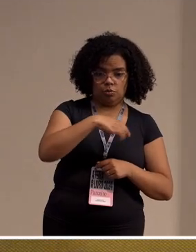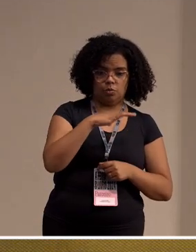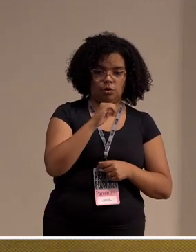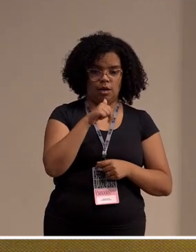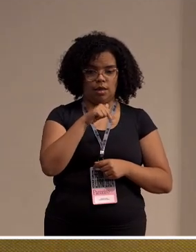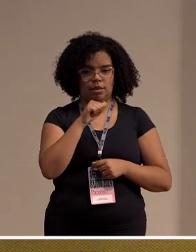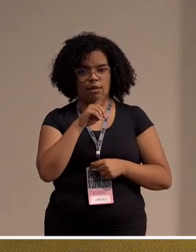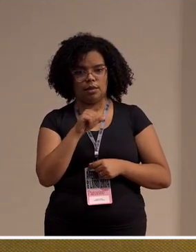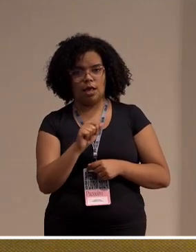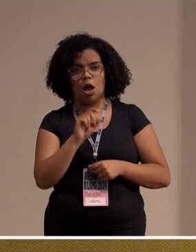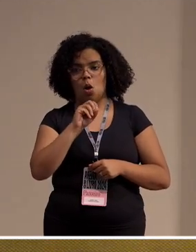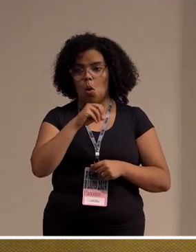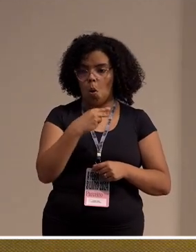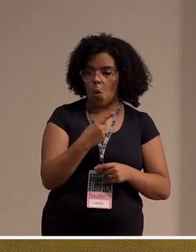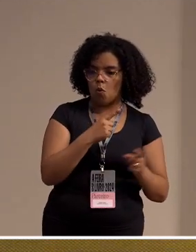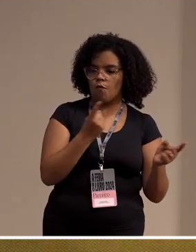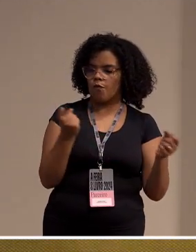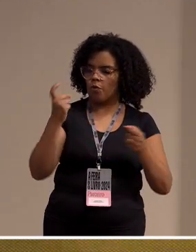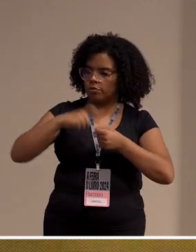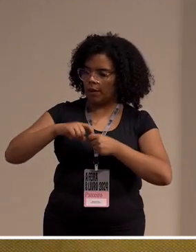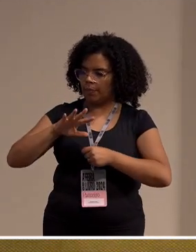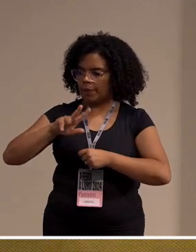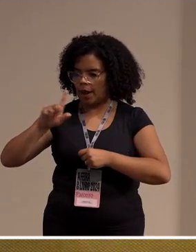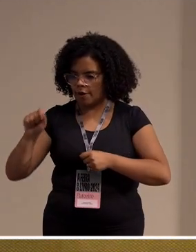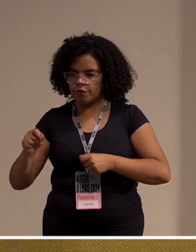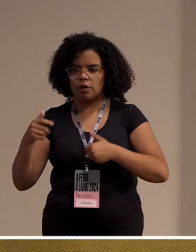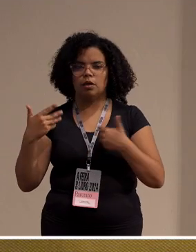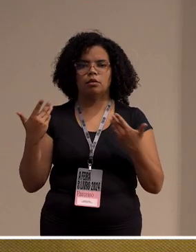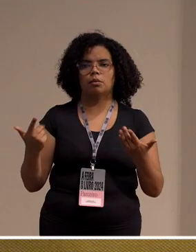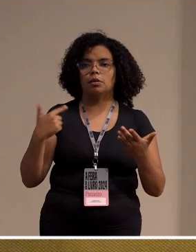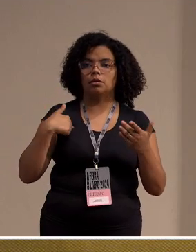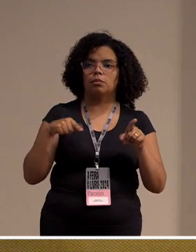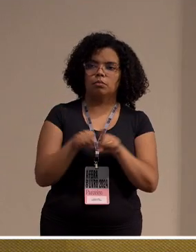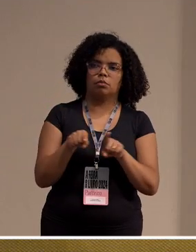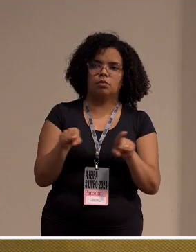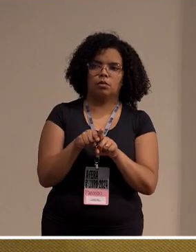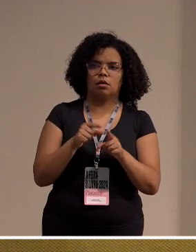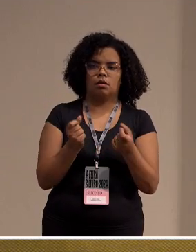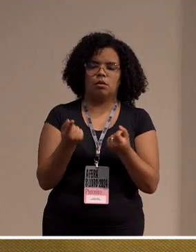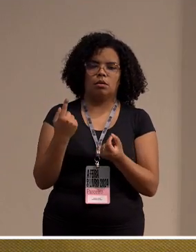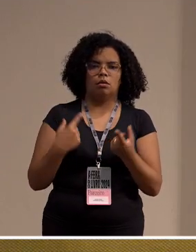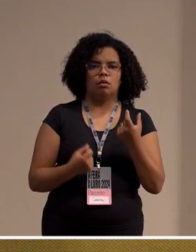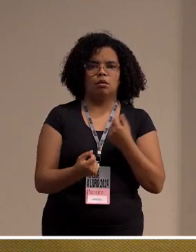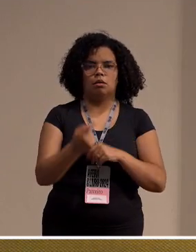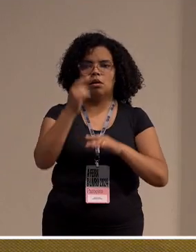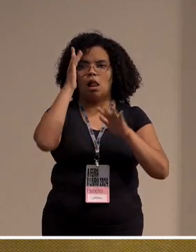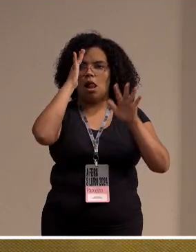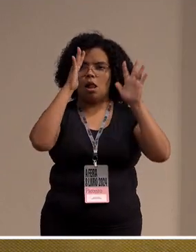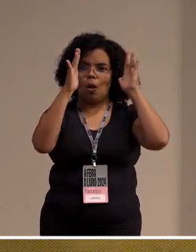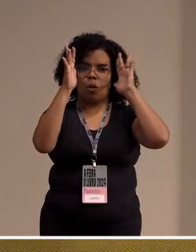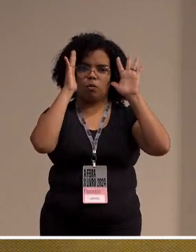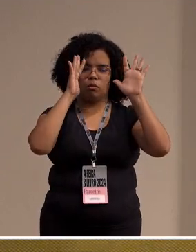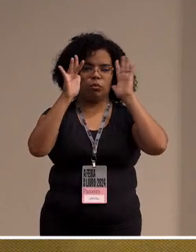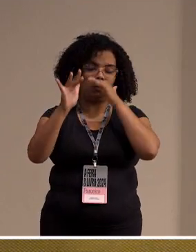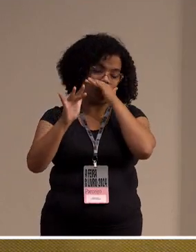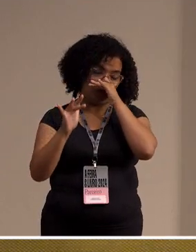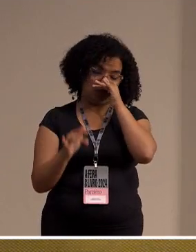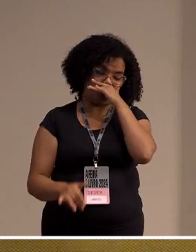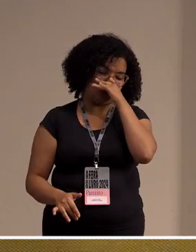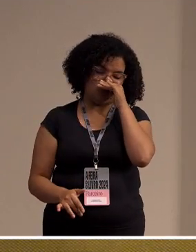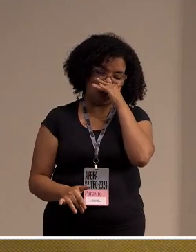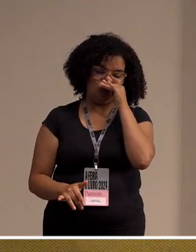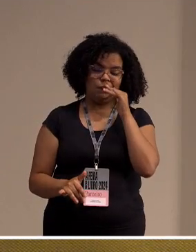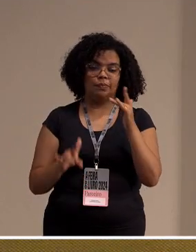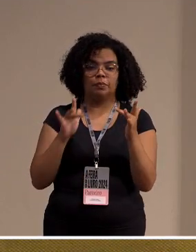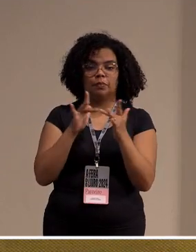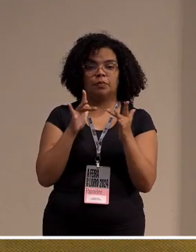time, I also have some fantasy elements that revolve around maroon, we call them maroon communities. In